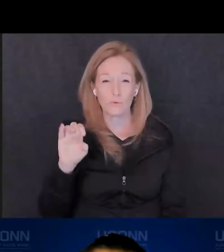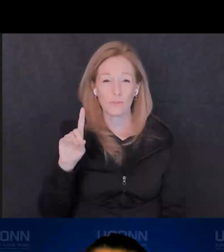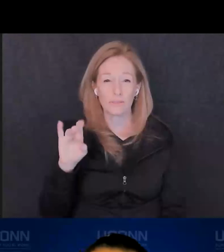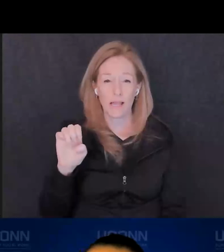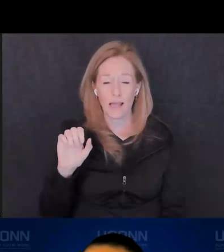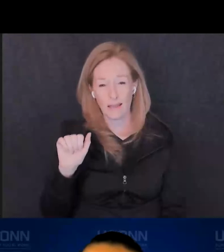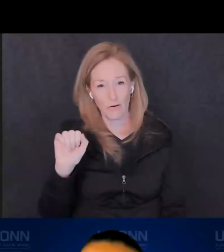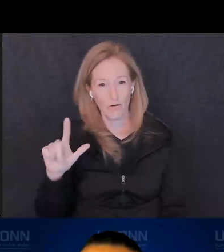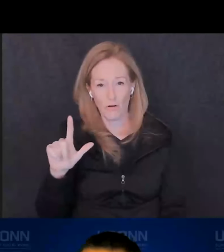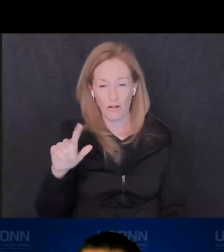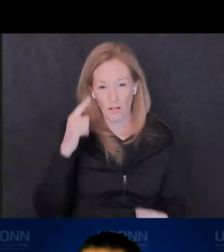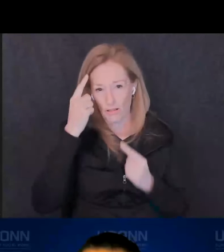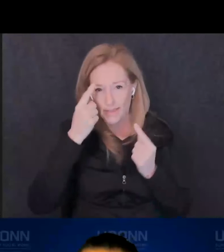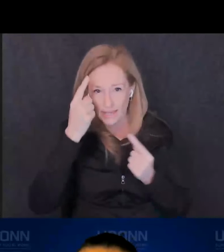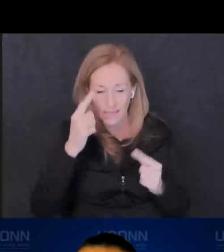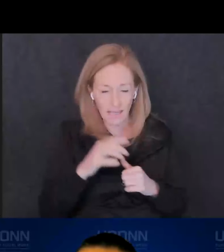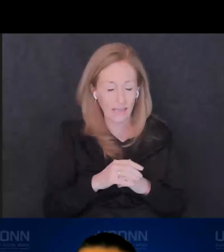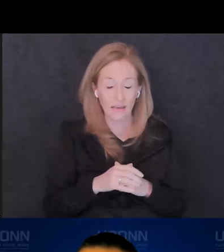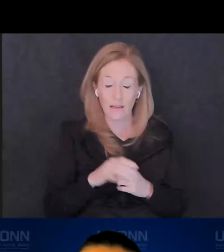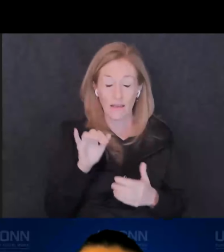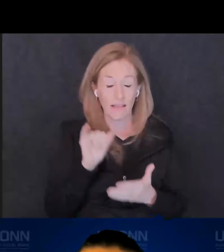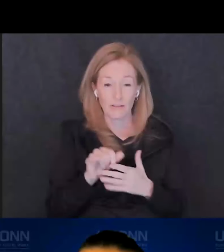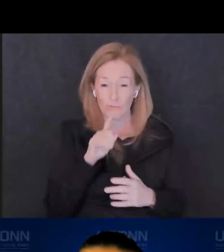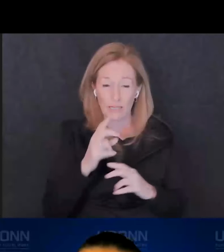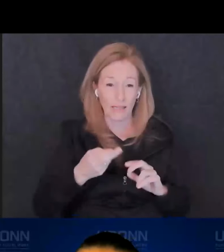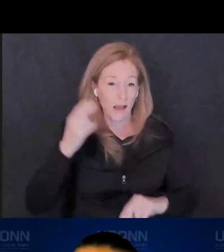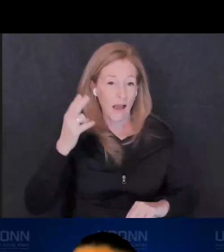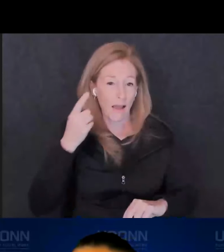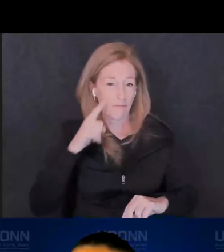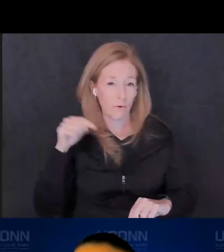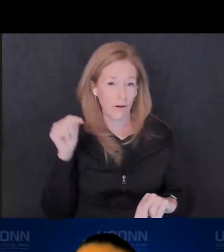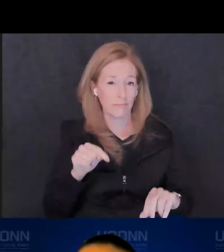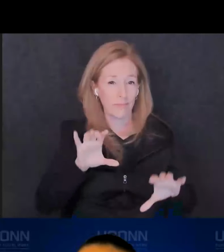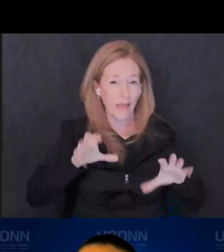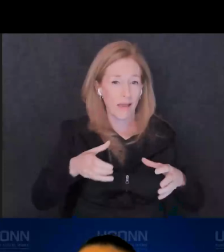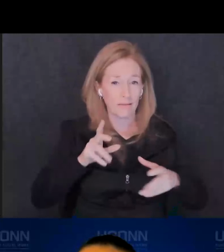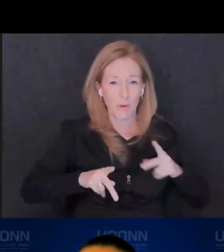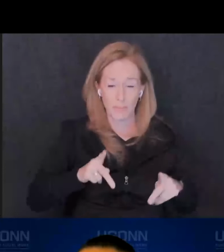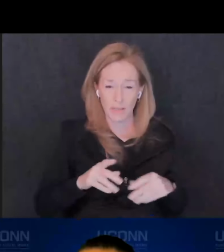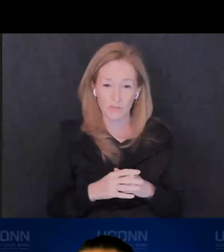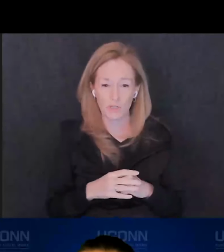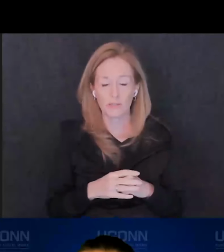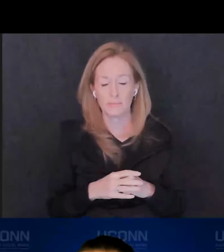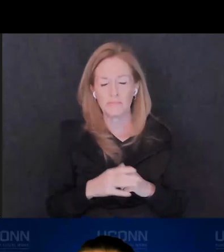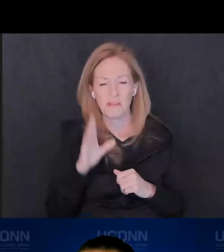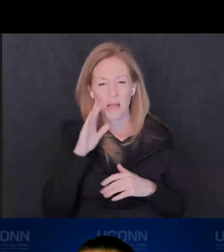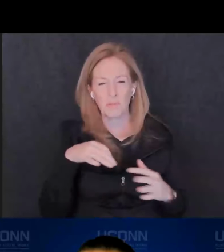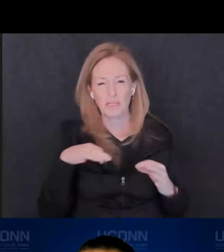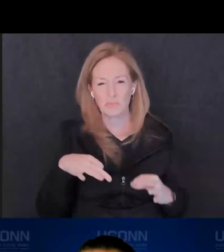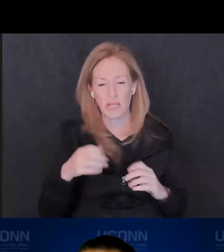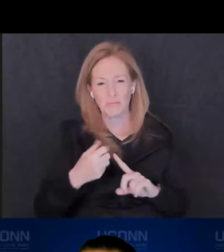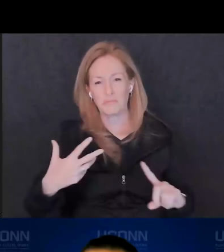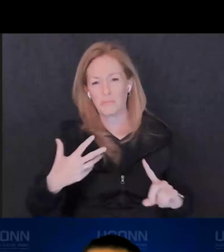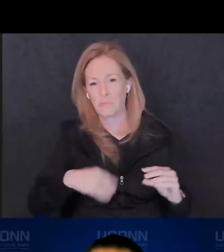attempts, the data is really high for LGBTQ populations. And I'll talk a little bit about why. But one of the things that